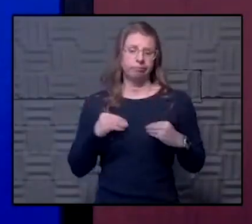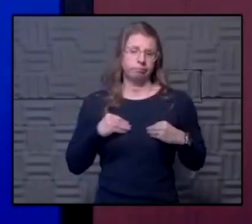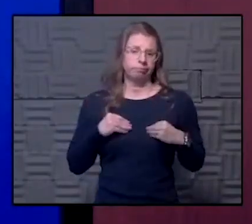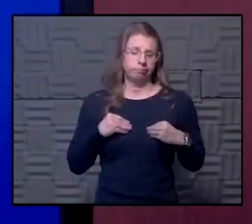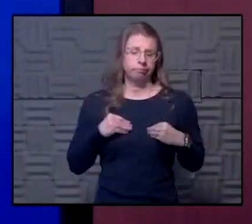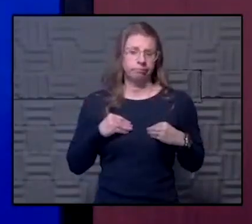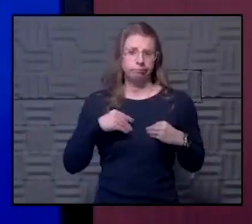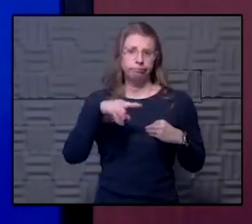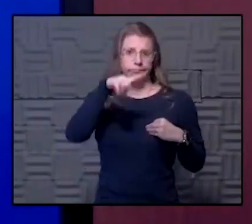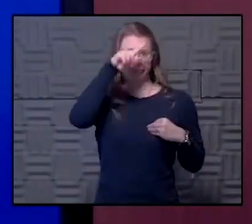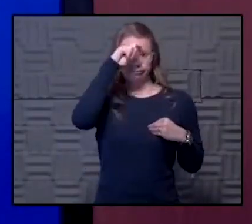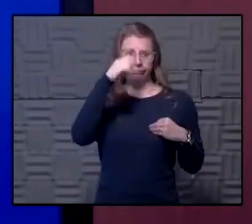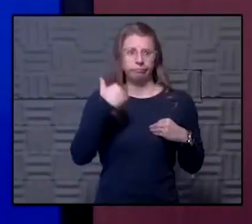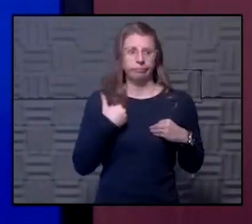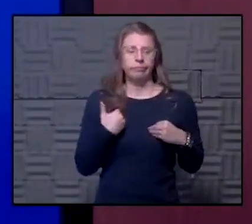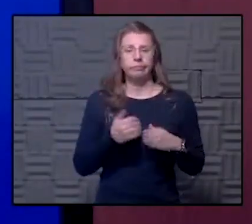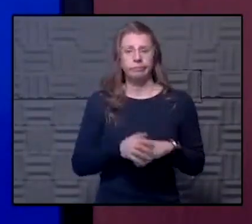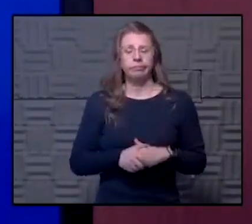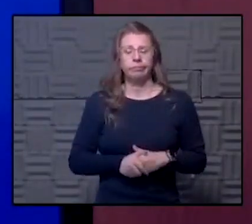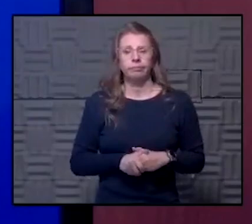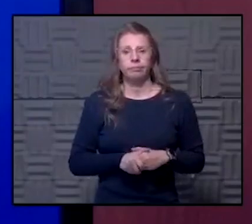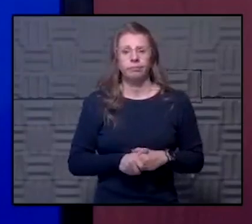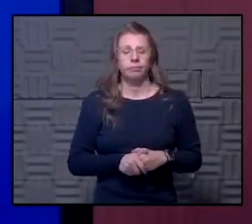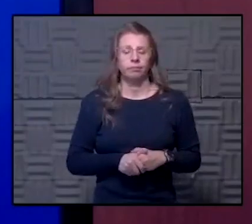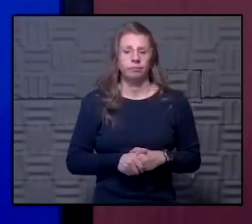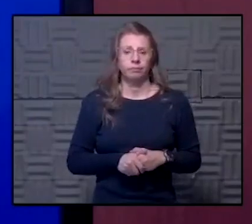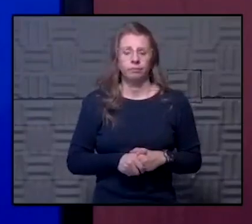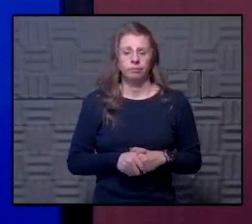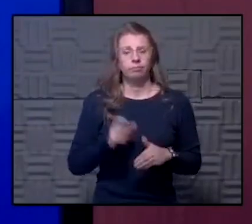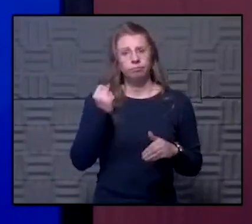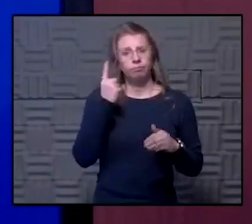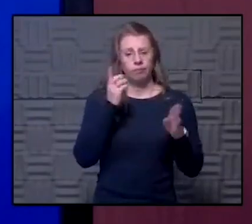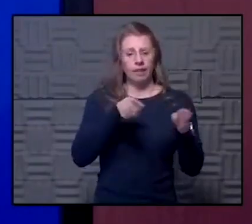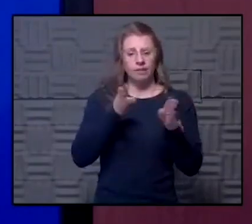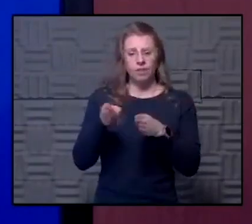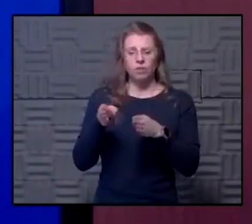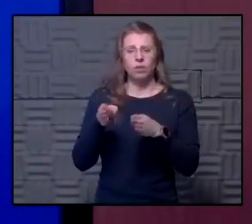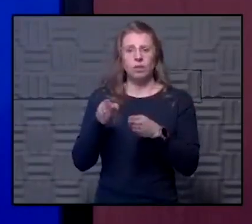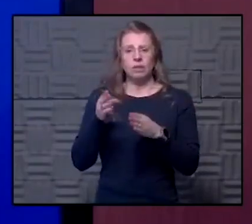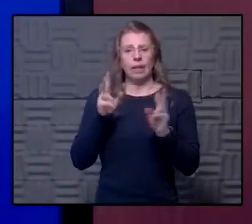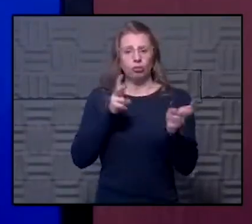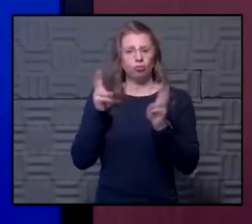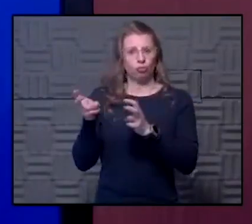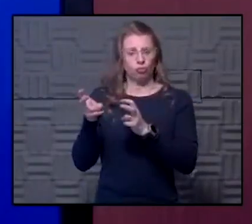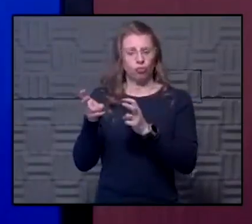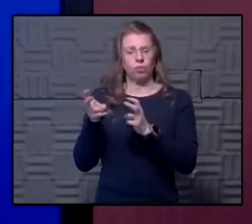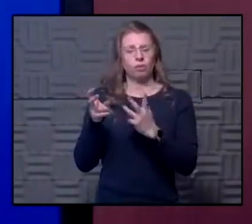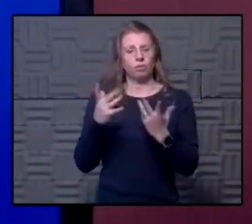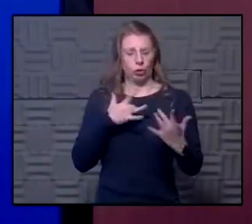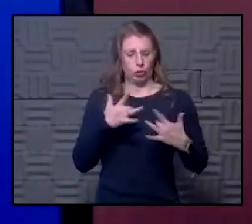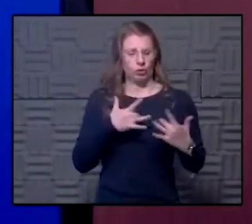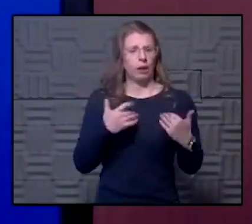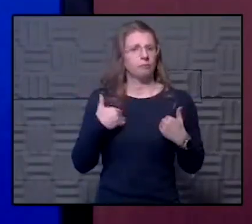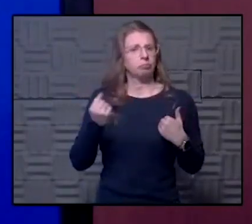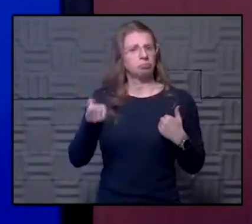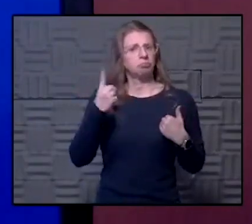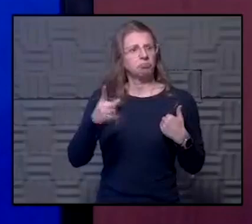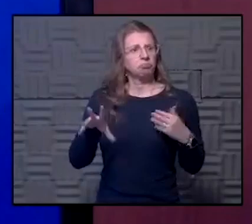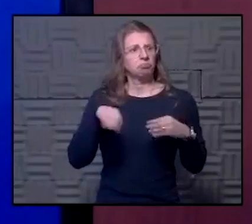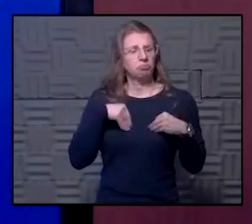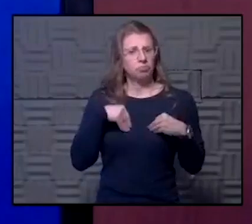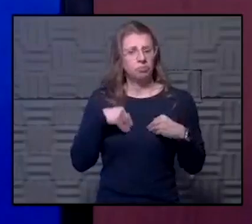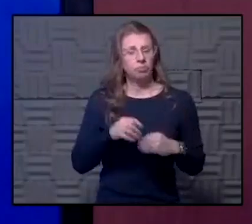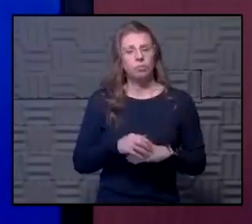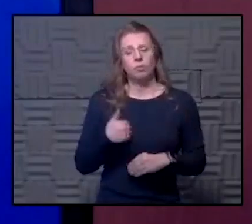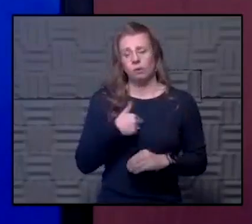They're individual issues that are very reasonable to be concerned about and to ask about. I think, we've